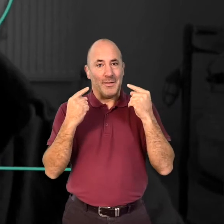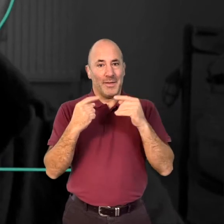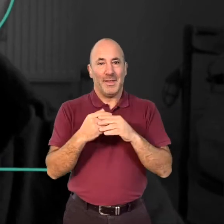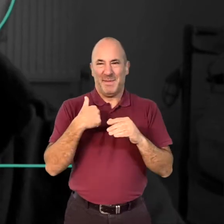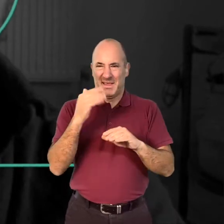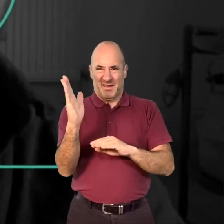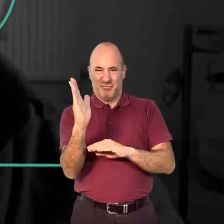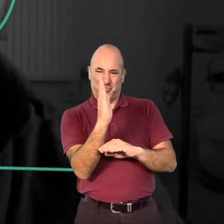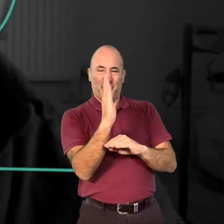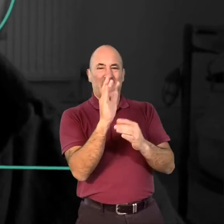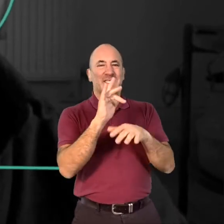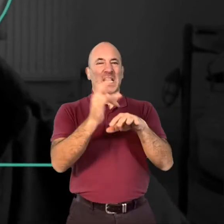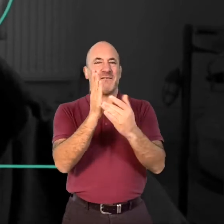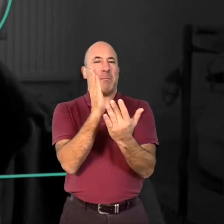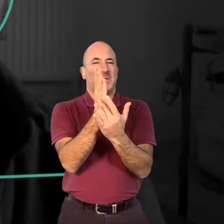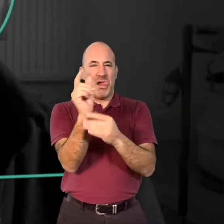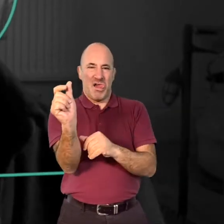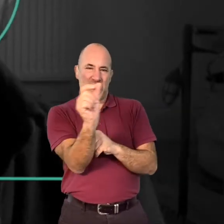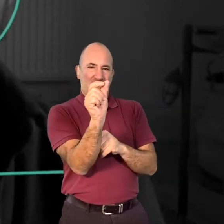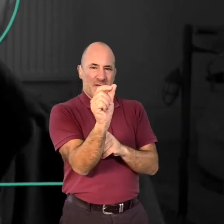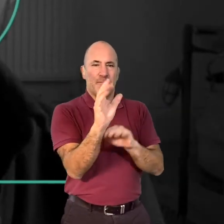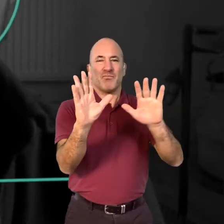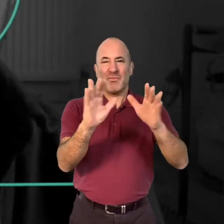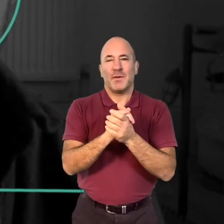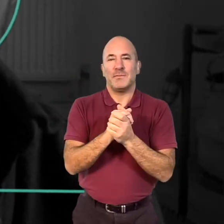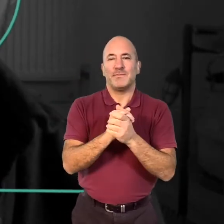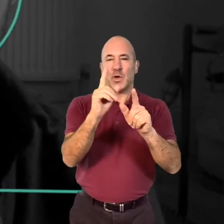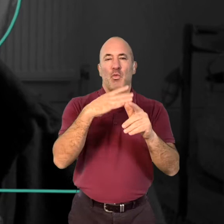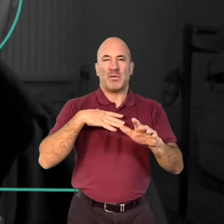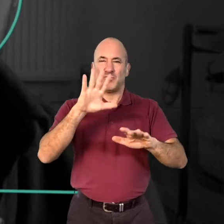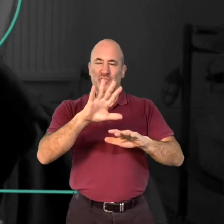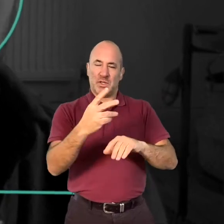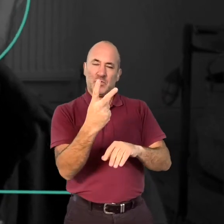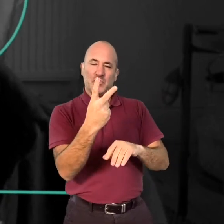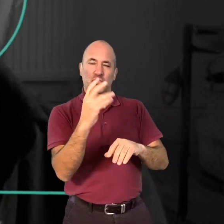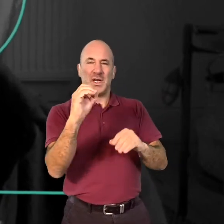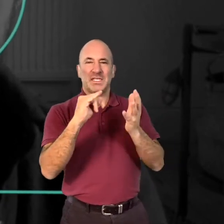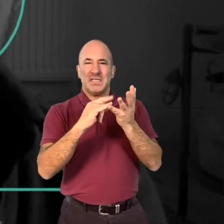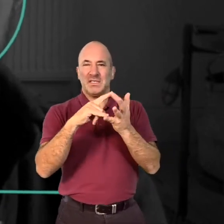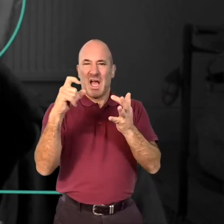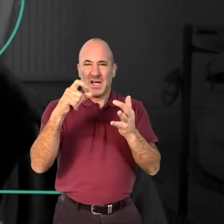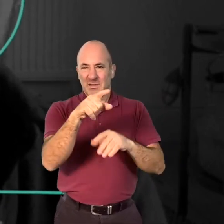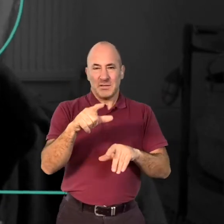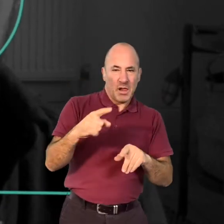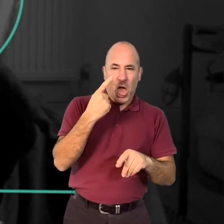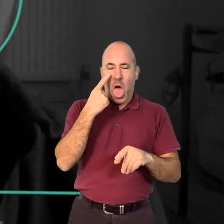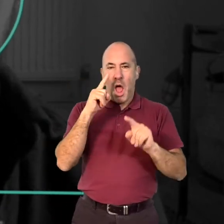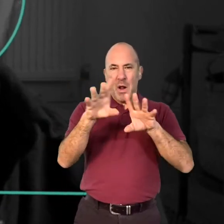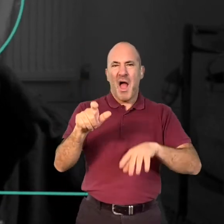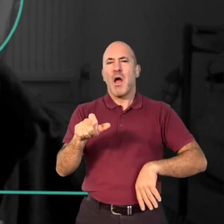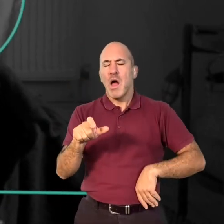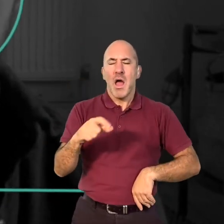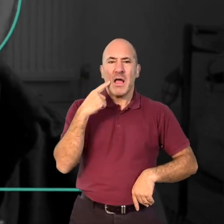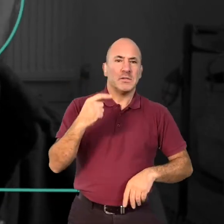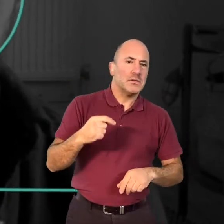I'm going to put mine kind of in the middle. But what I want you to do first is just take 20 seconds or so just to get used to